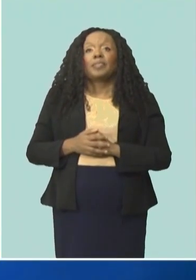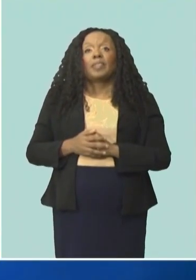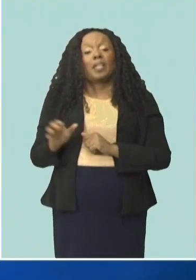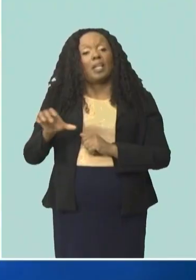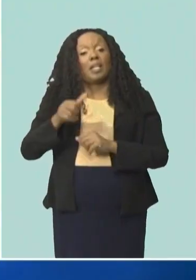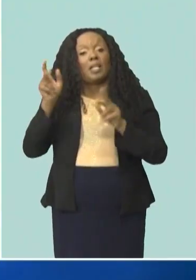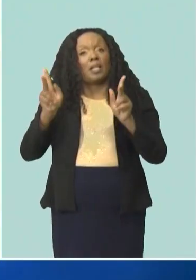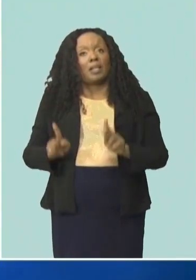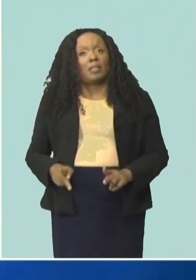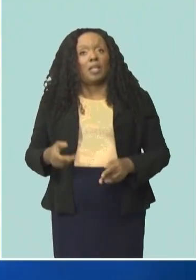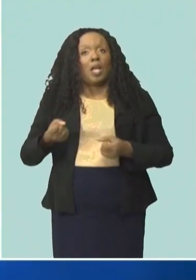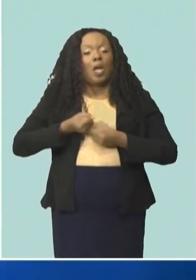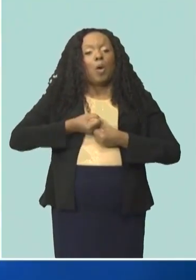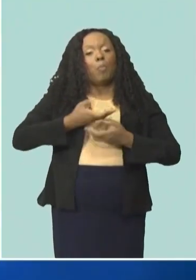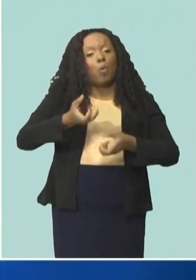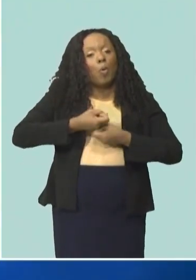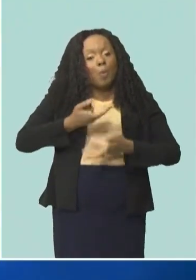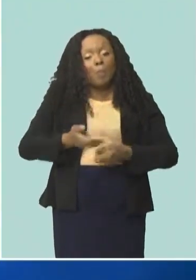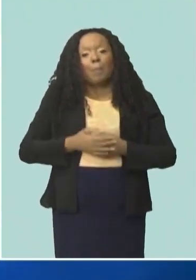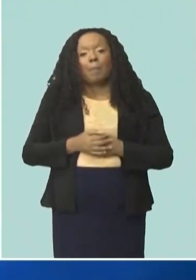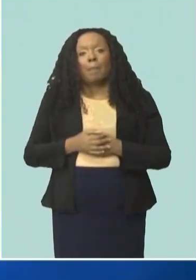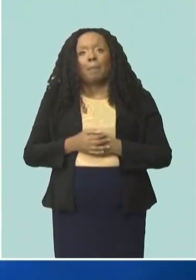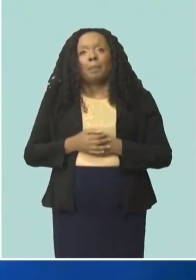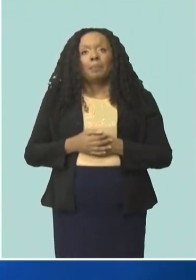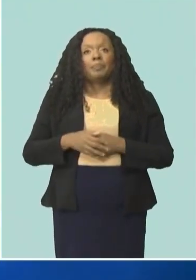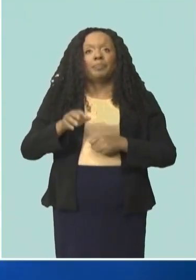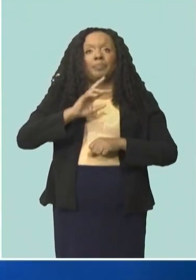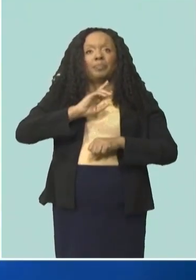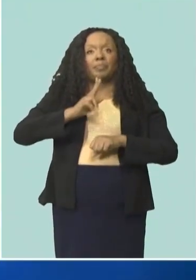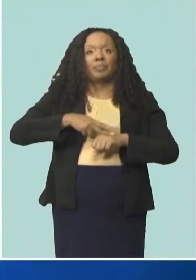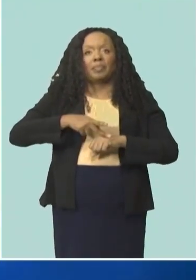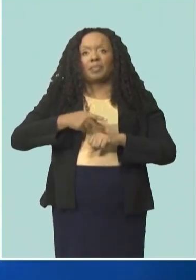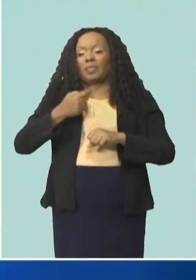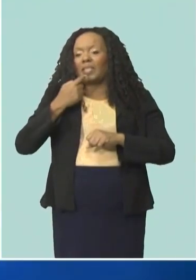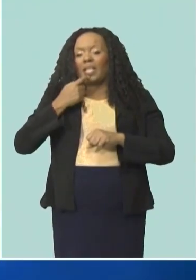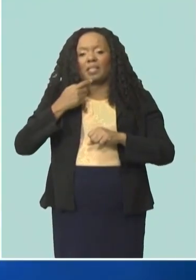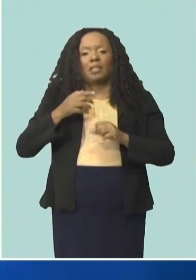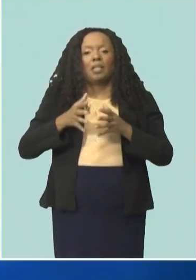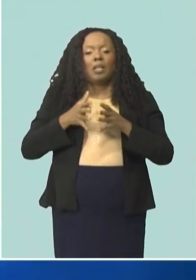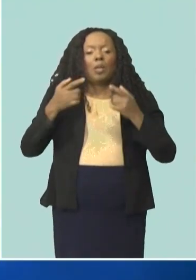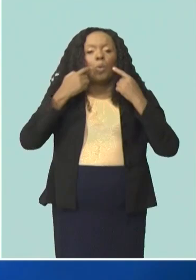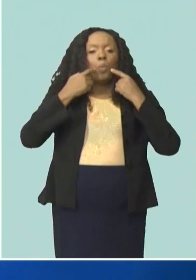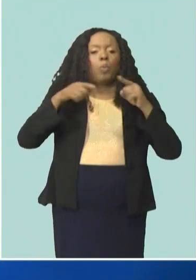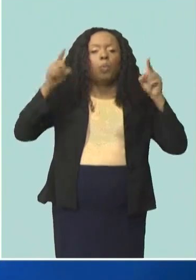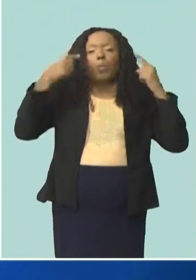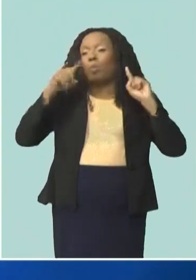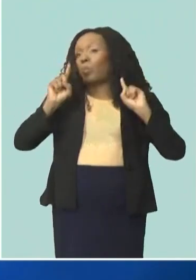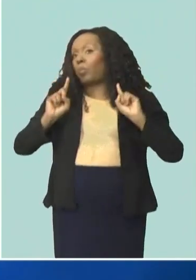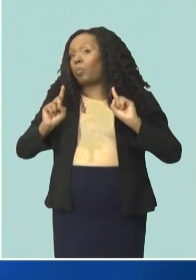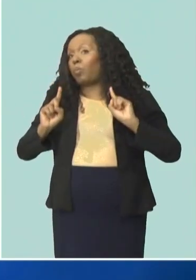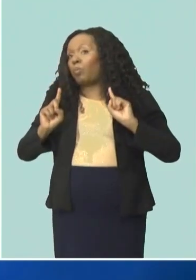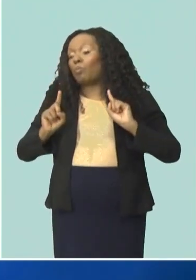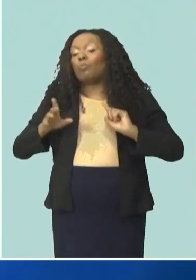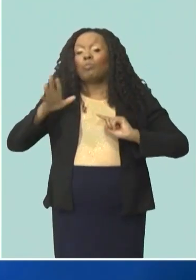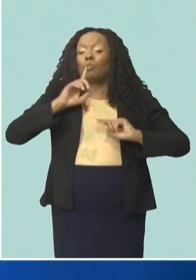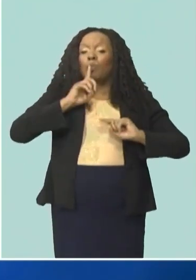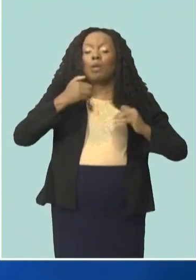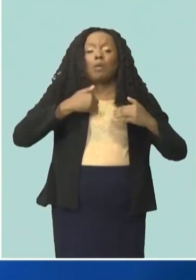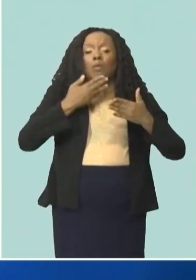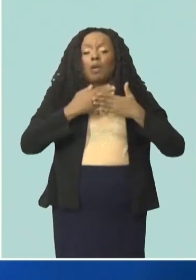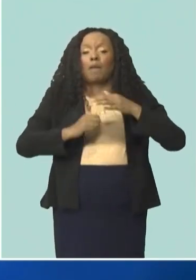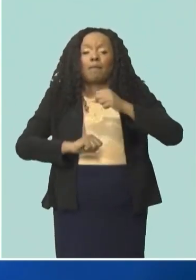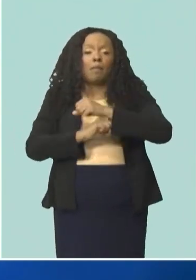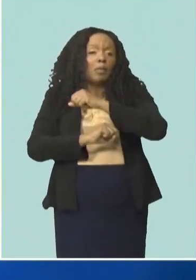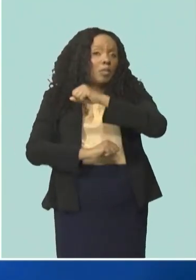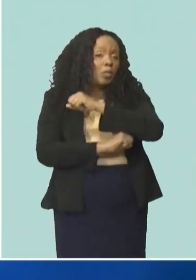Joshua Carter. Principal David McCarthy reported on the achievements of the school as they continue to set the foundations